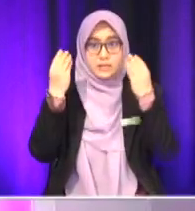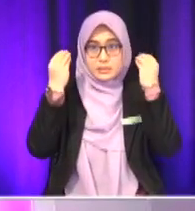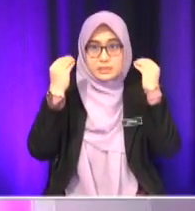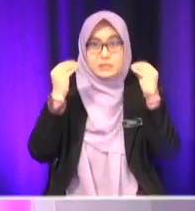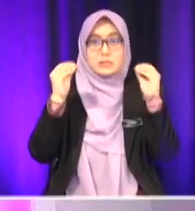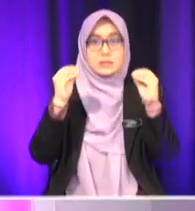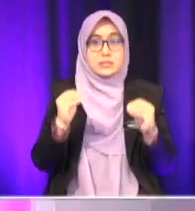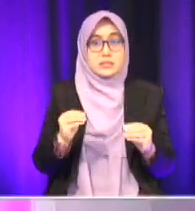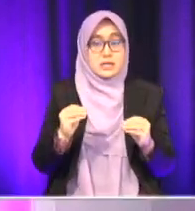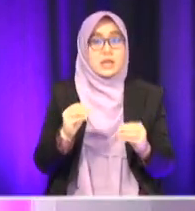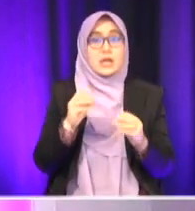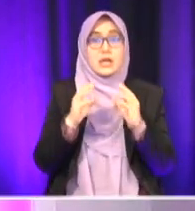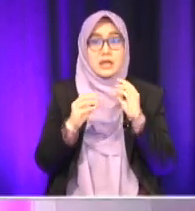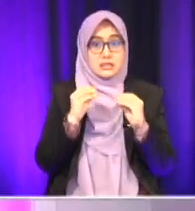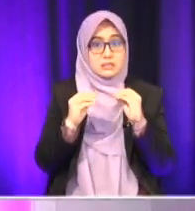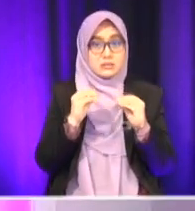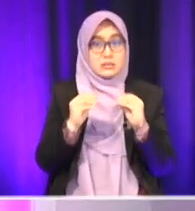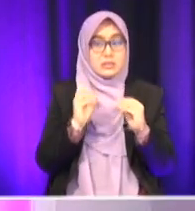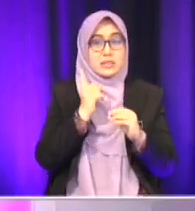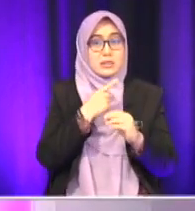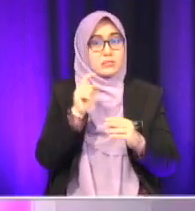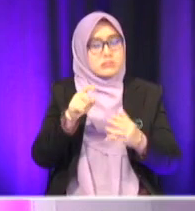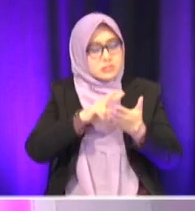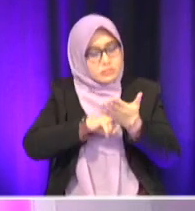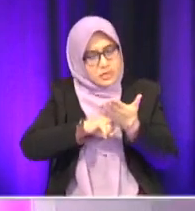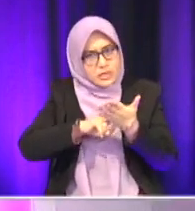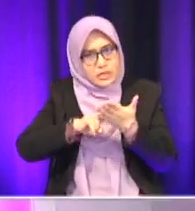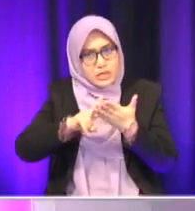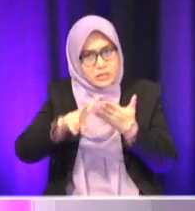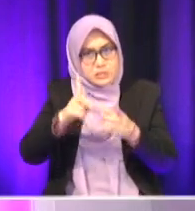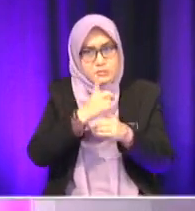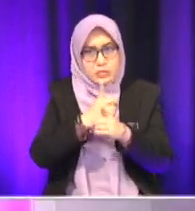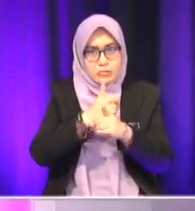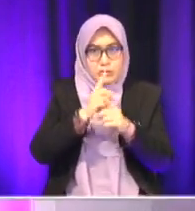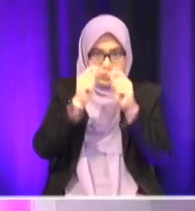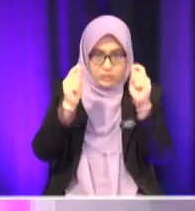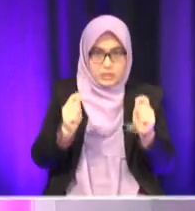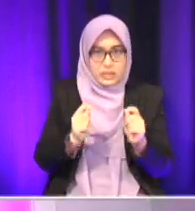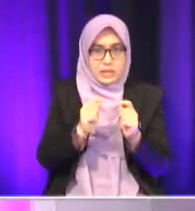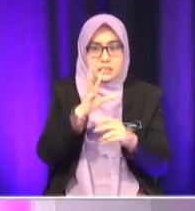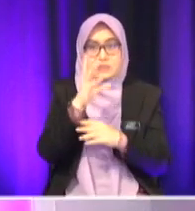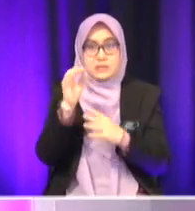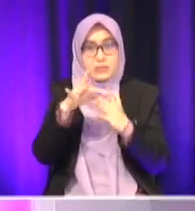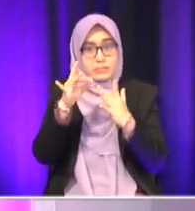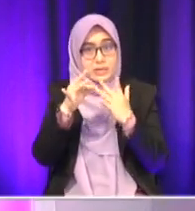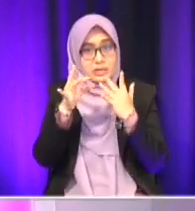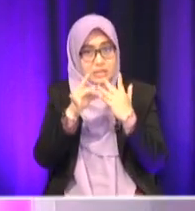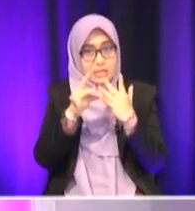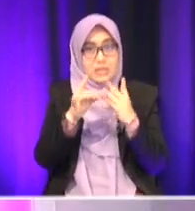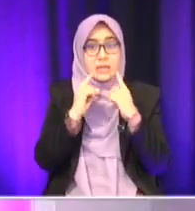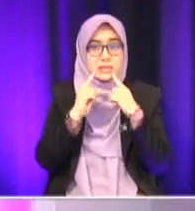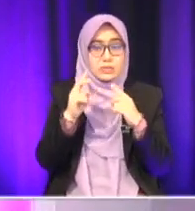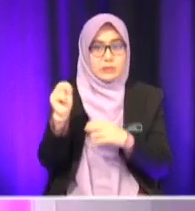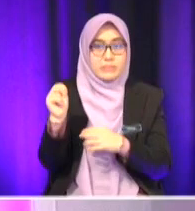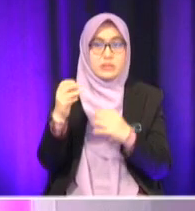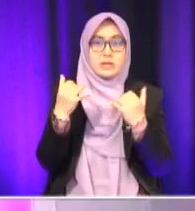read the text properly and also the questions and find that suitable option or answer to suit the questions that was asked. And